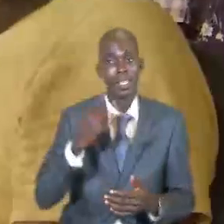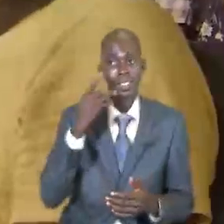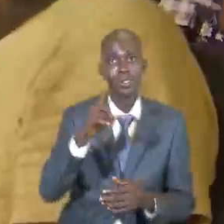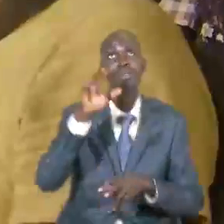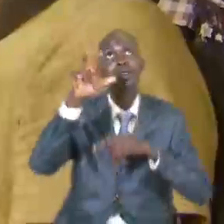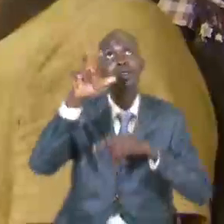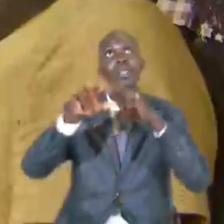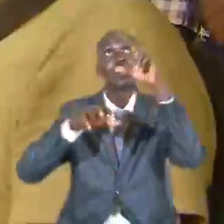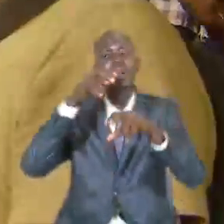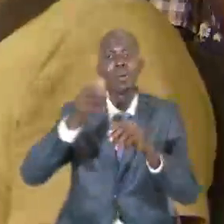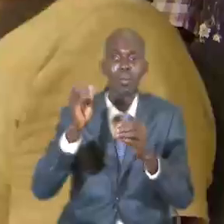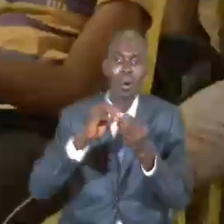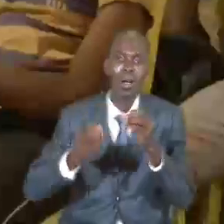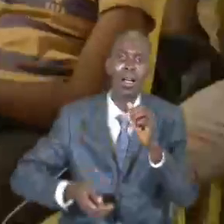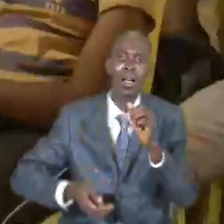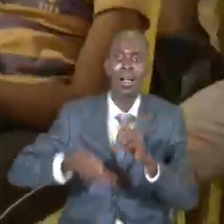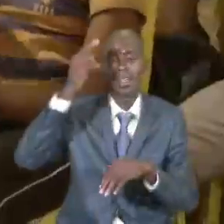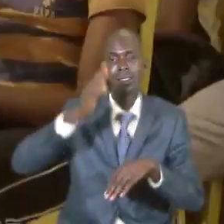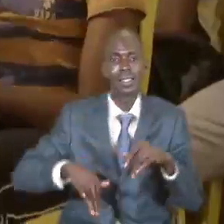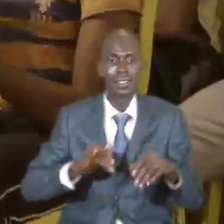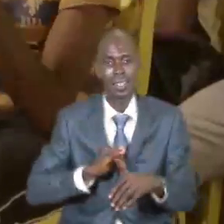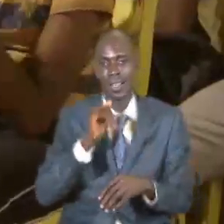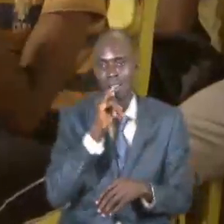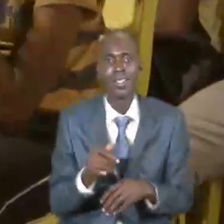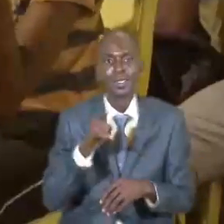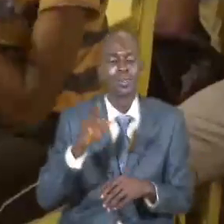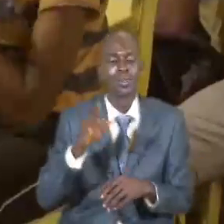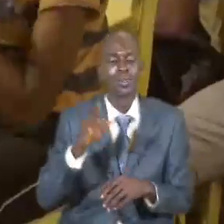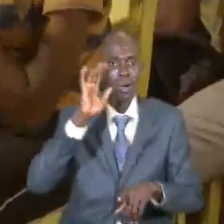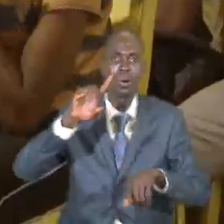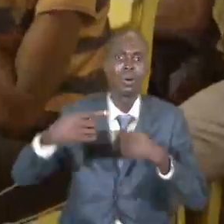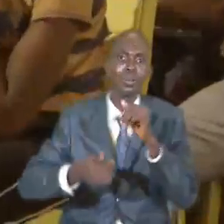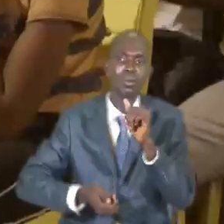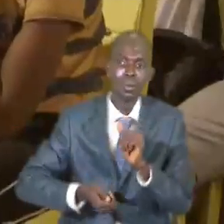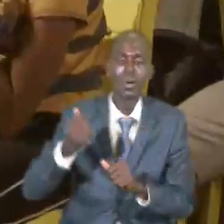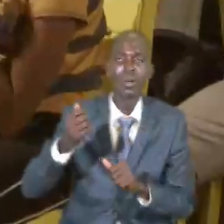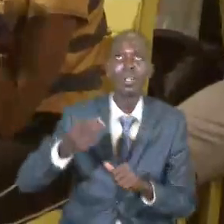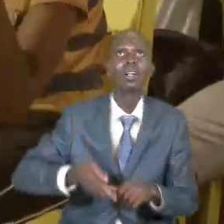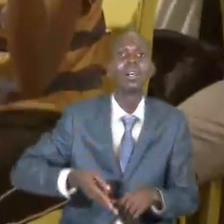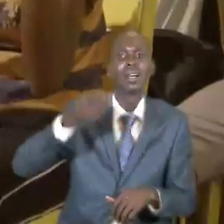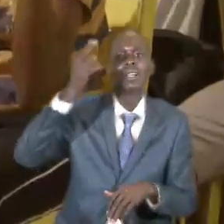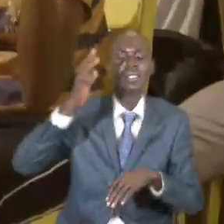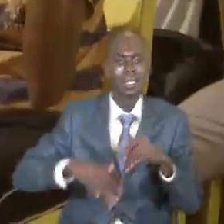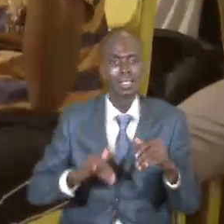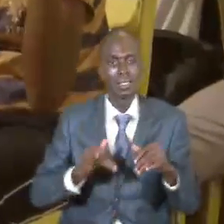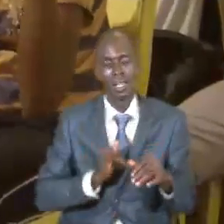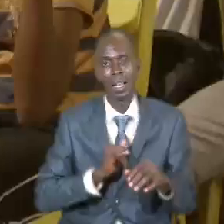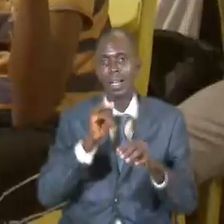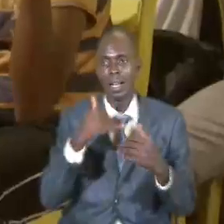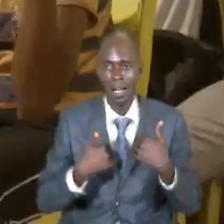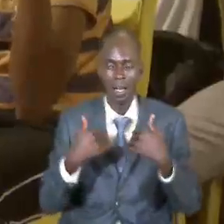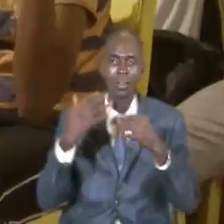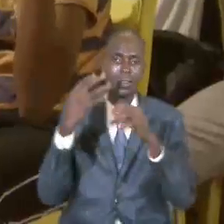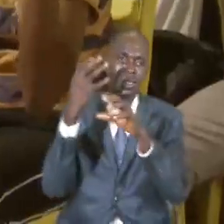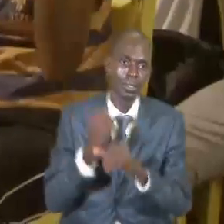you going higher than I've gone. And I see you achieving more that I can ever achieve. And it will be